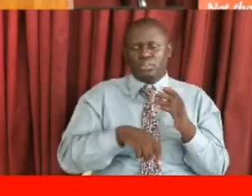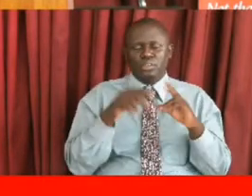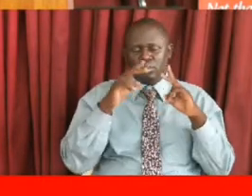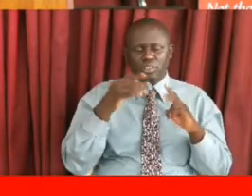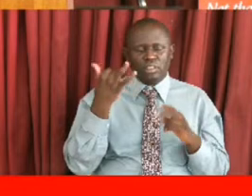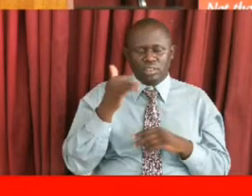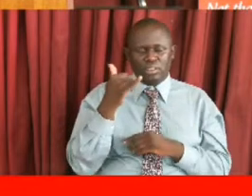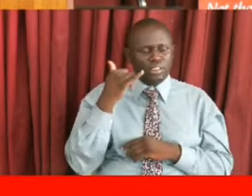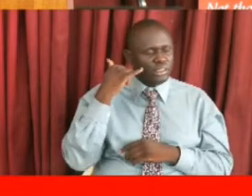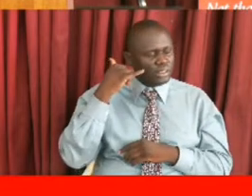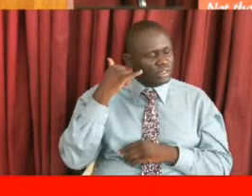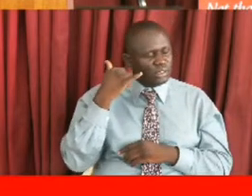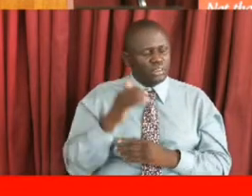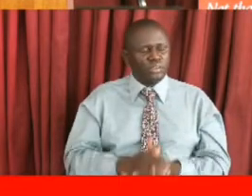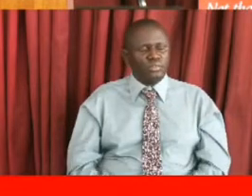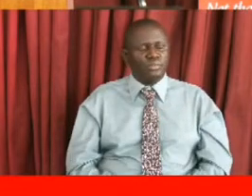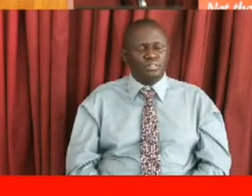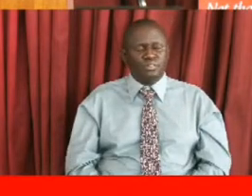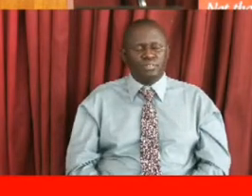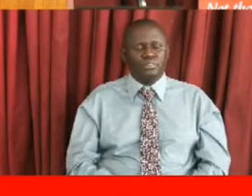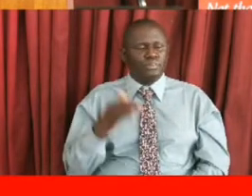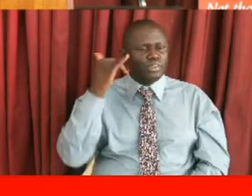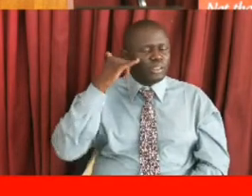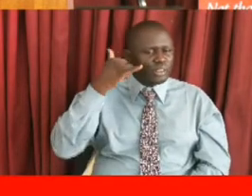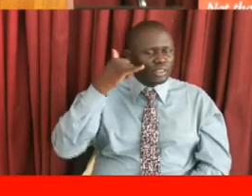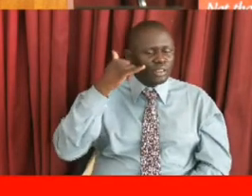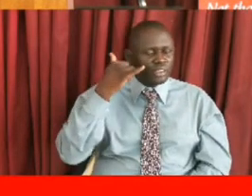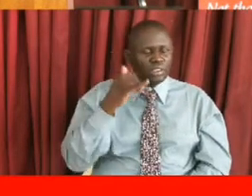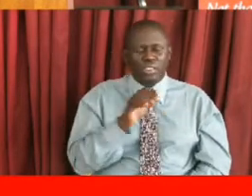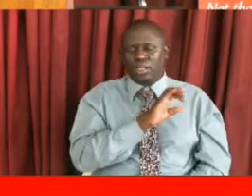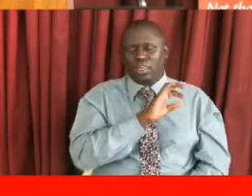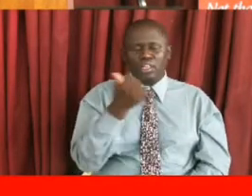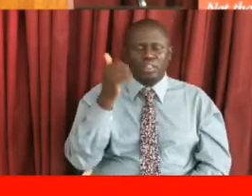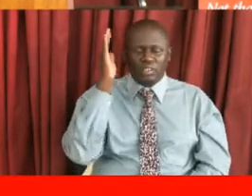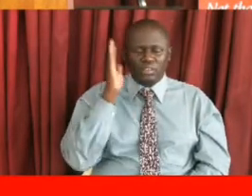that why is number 41 at least